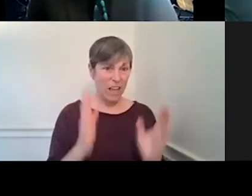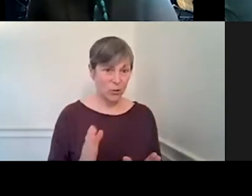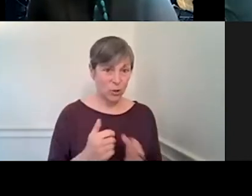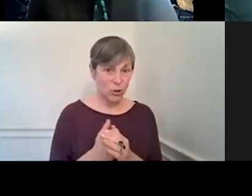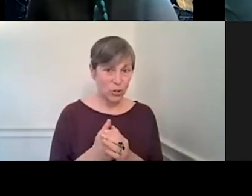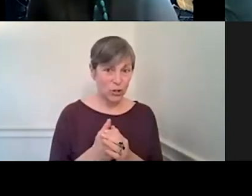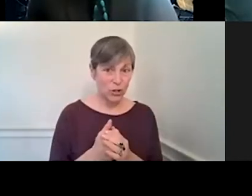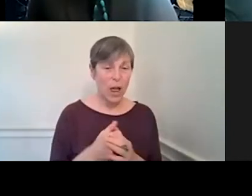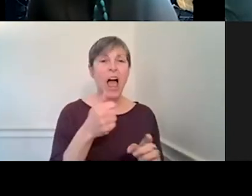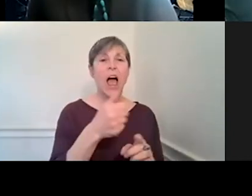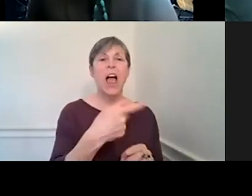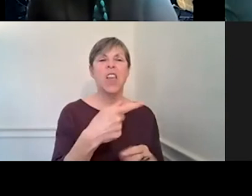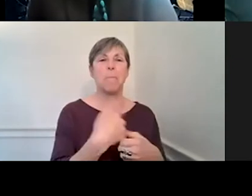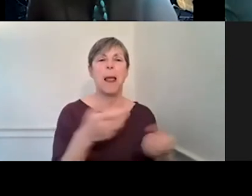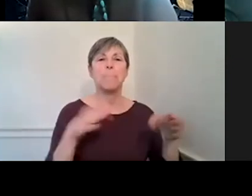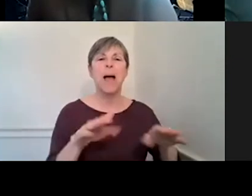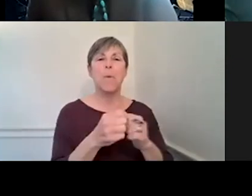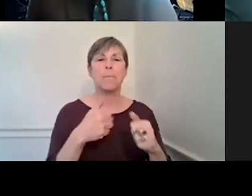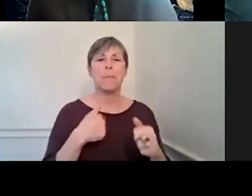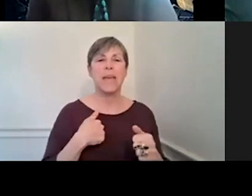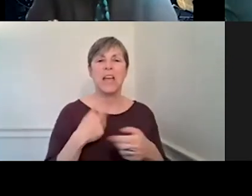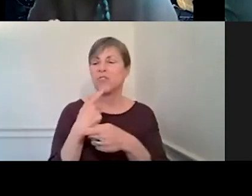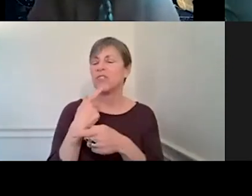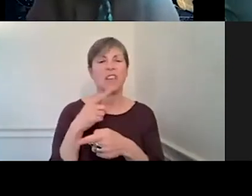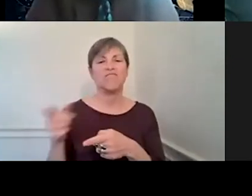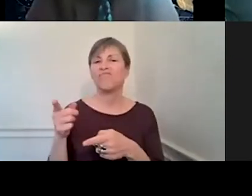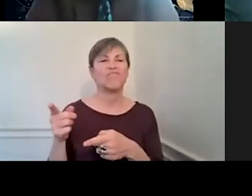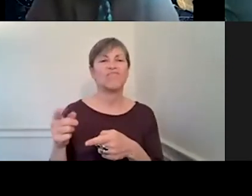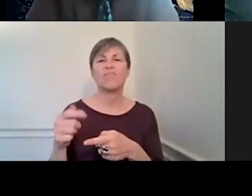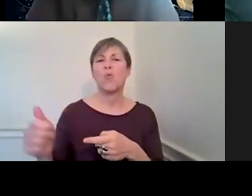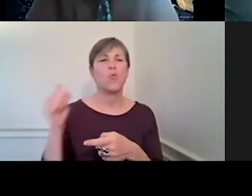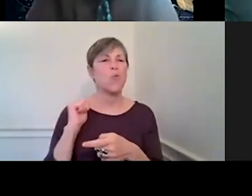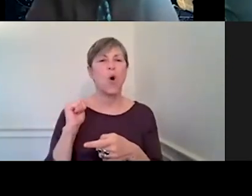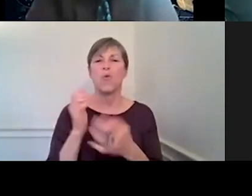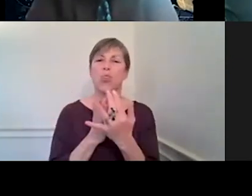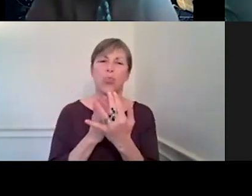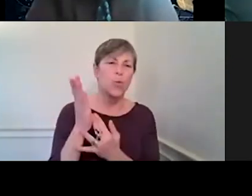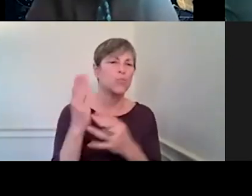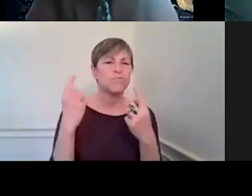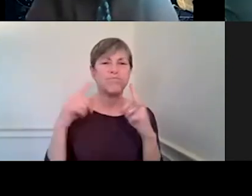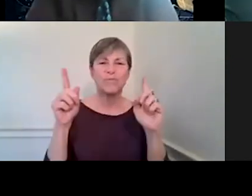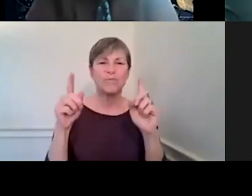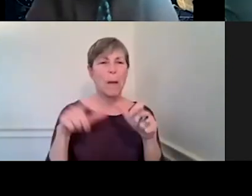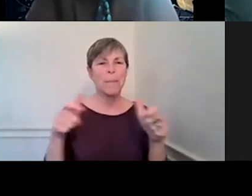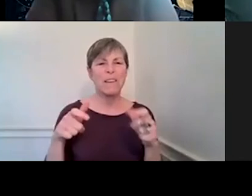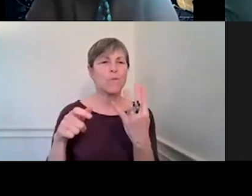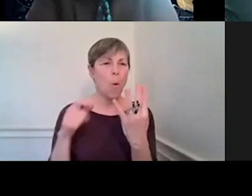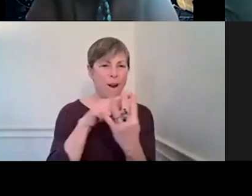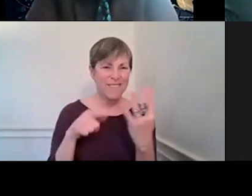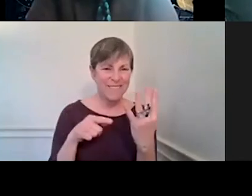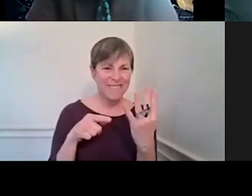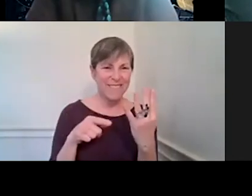had a bet with me that I would not survive the Big Four. And her thought of my career, that I